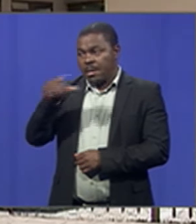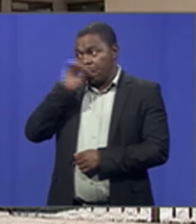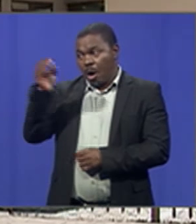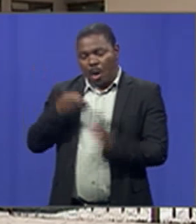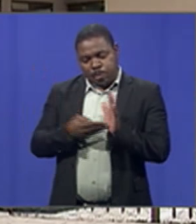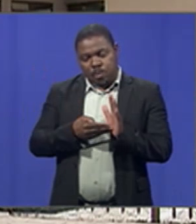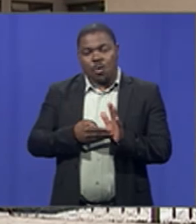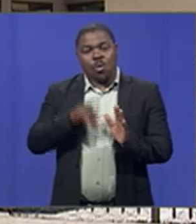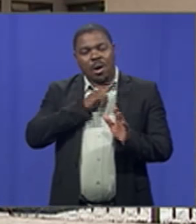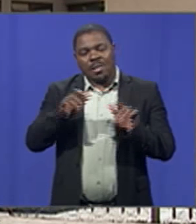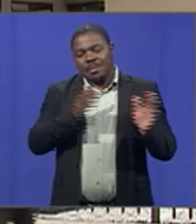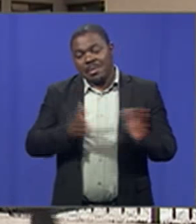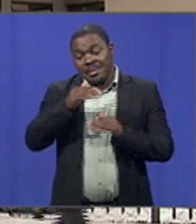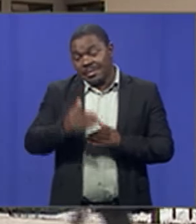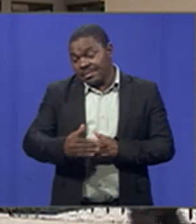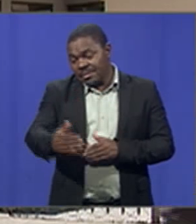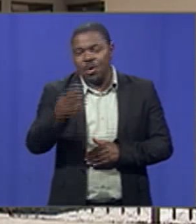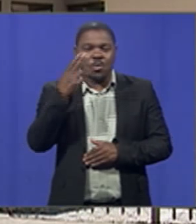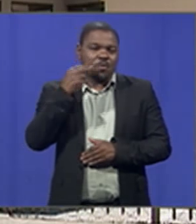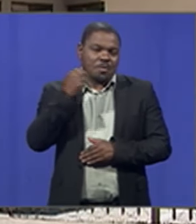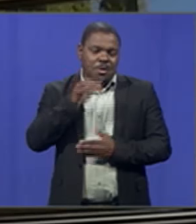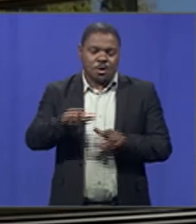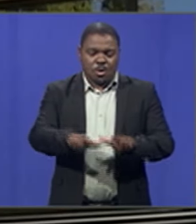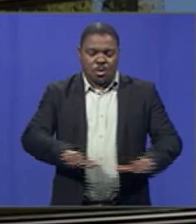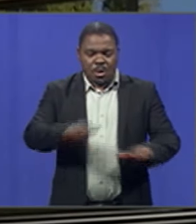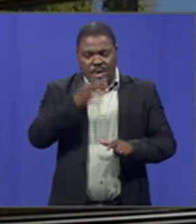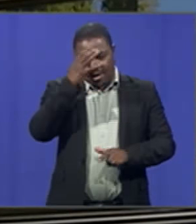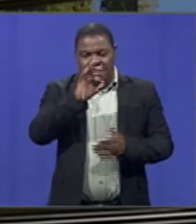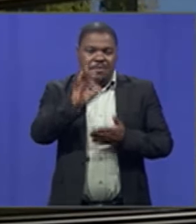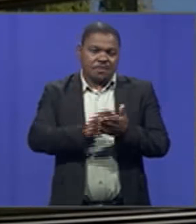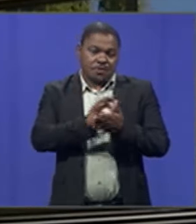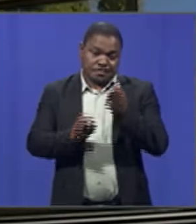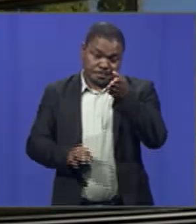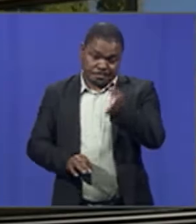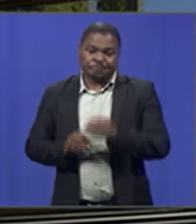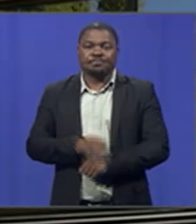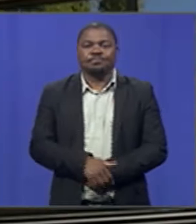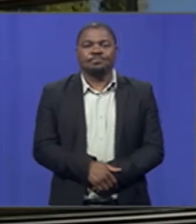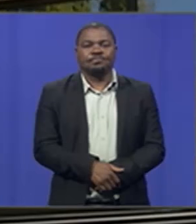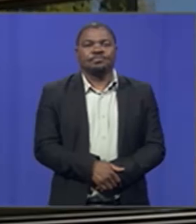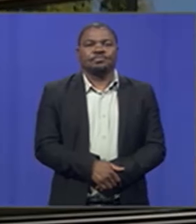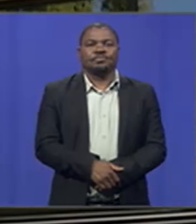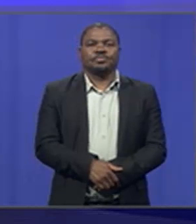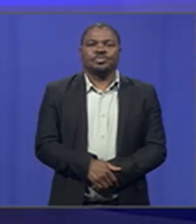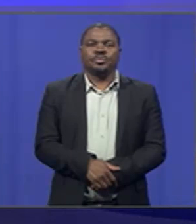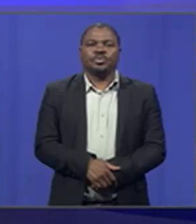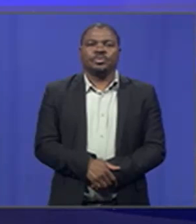makgotla a selegae ka ngwana a tsele. Kamogelo Siekwi, Dikgang tsa SABC, Bloemfontein.